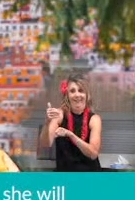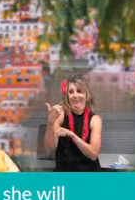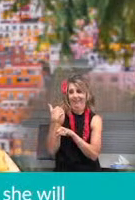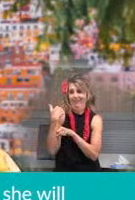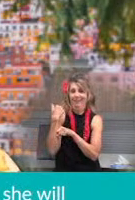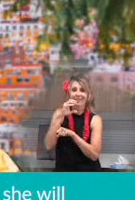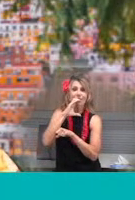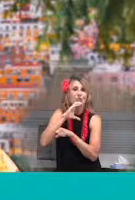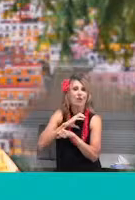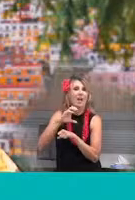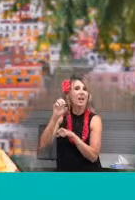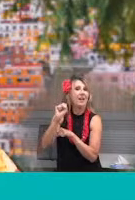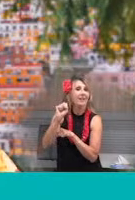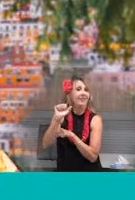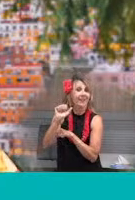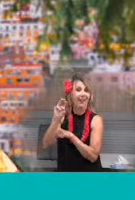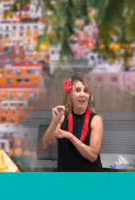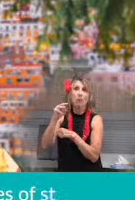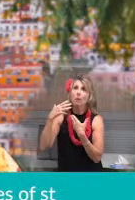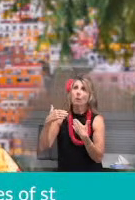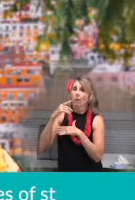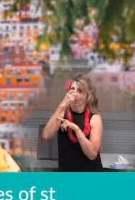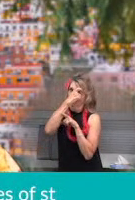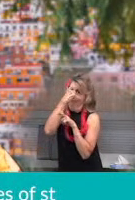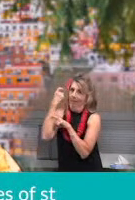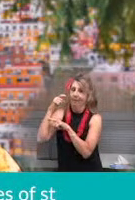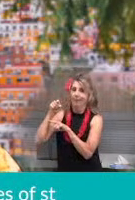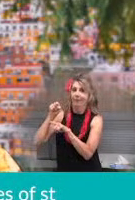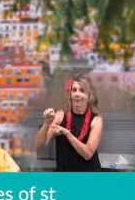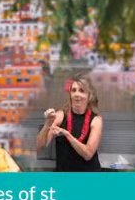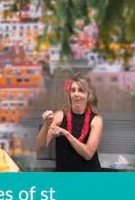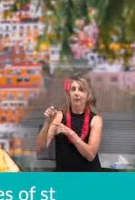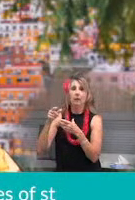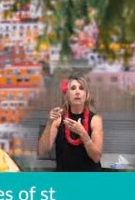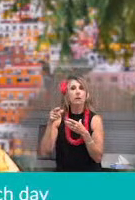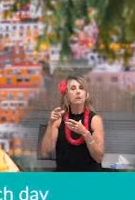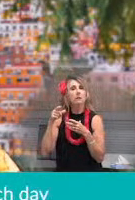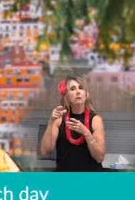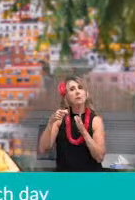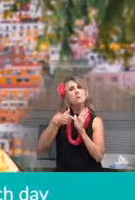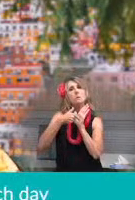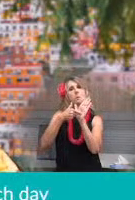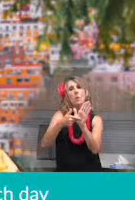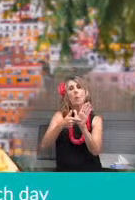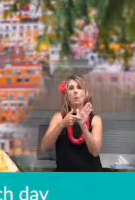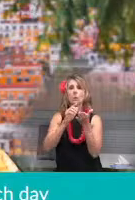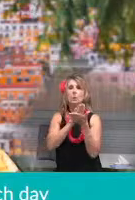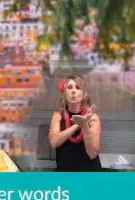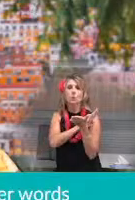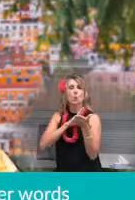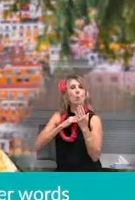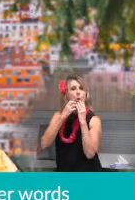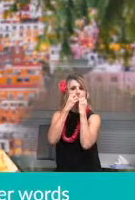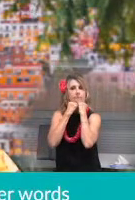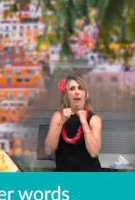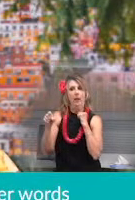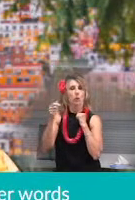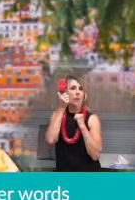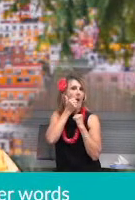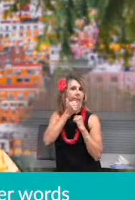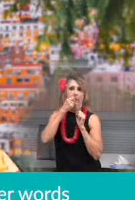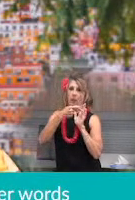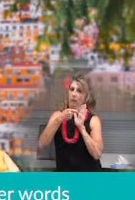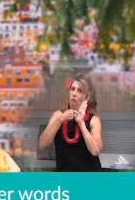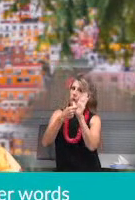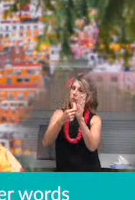is something she will always remember. Allison always upheld the values of St. Clair Catholic throughout each day of her